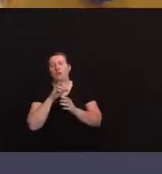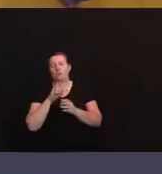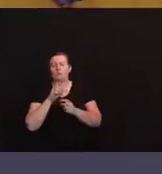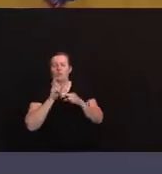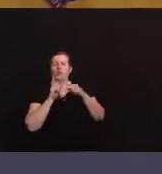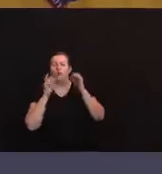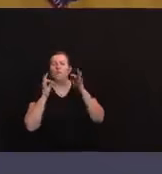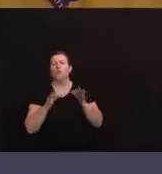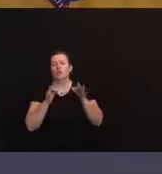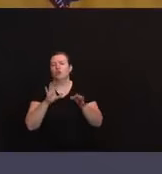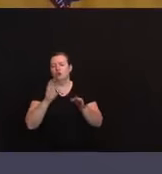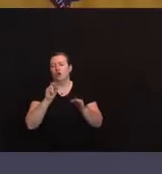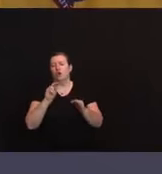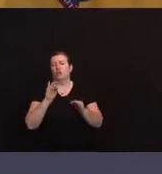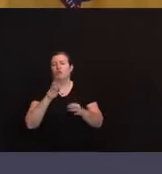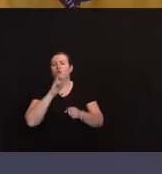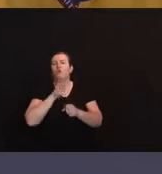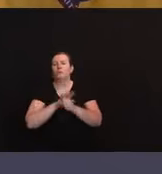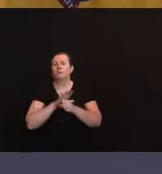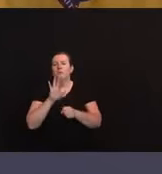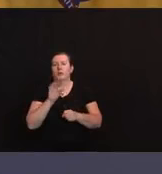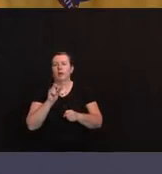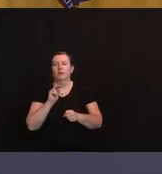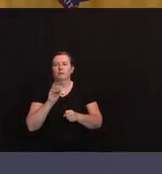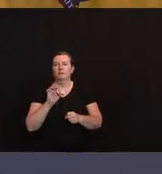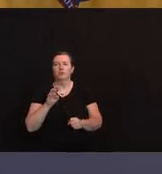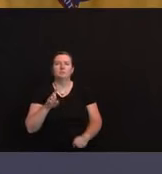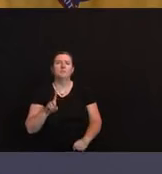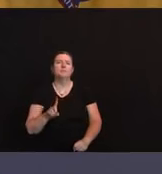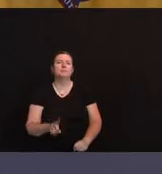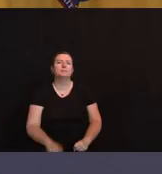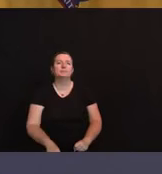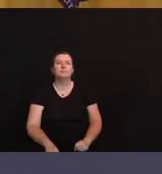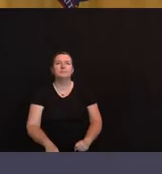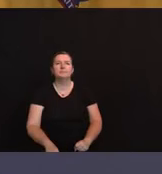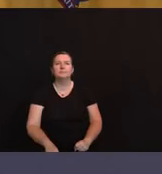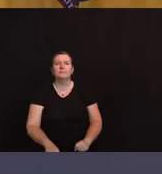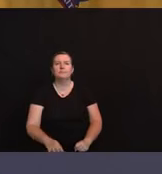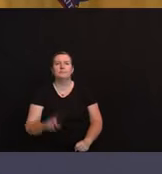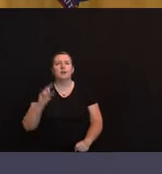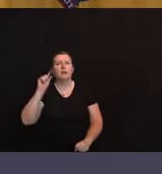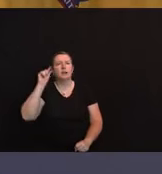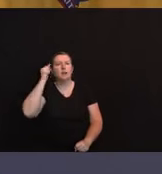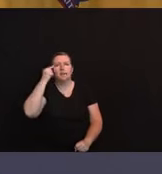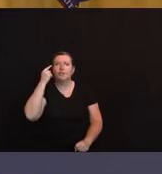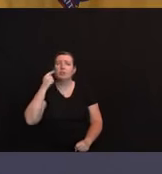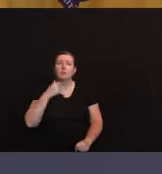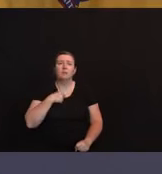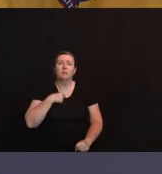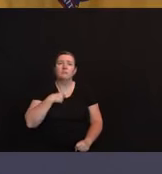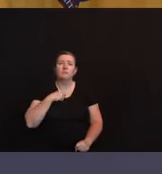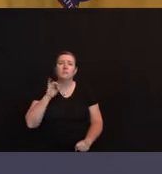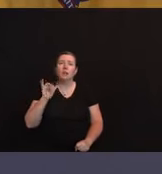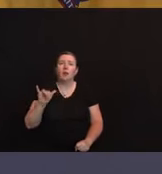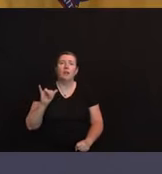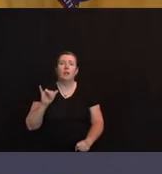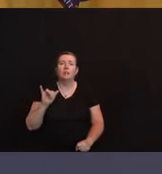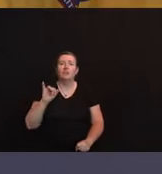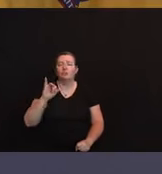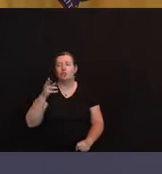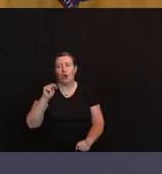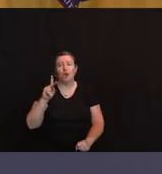First, let me say unequivocally, I love John Carney. He's a great governor. He was a congressman. He's got a sense